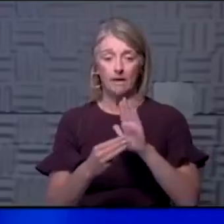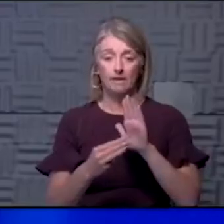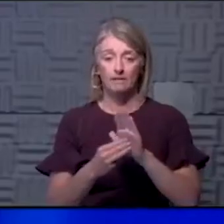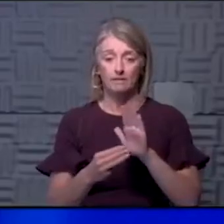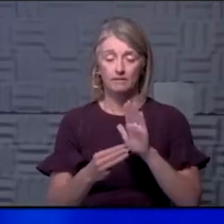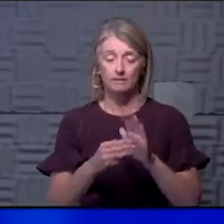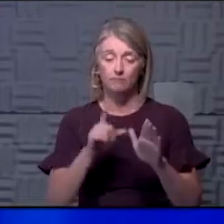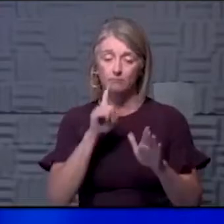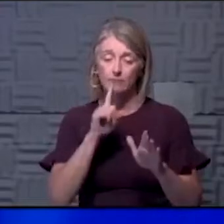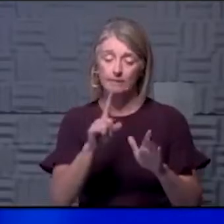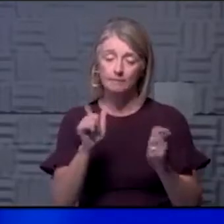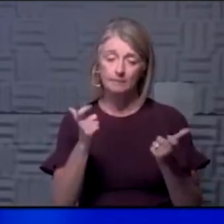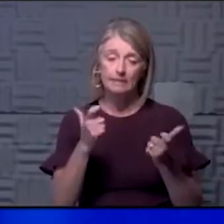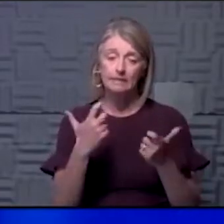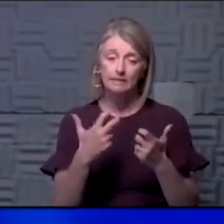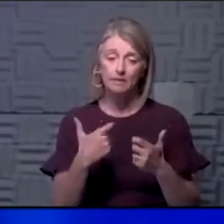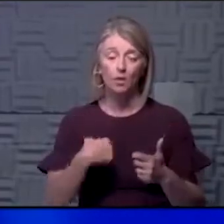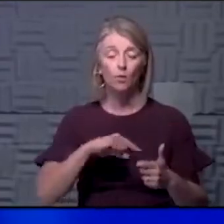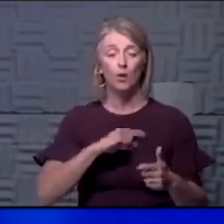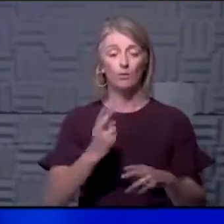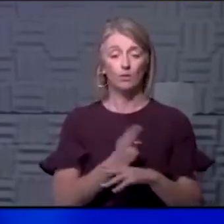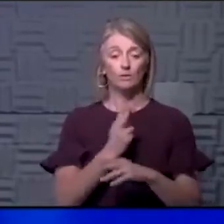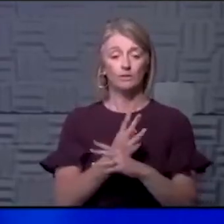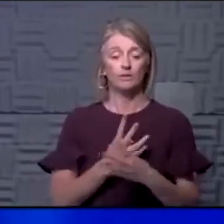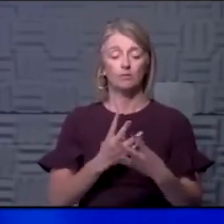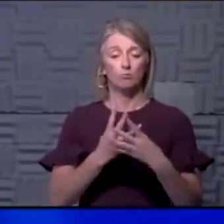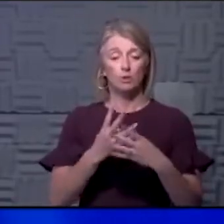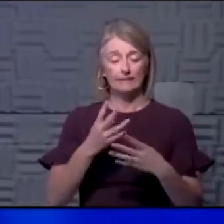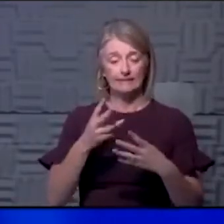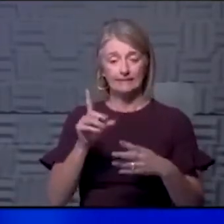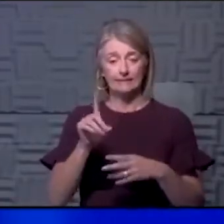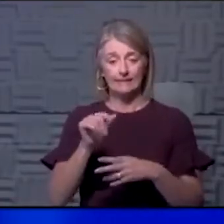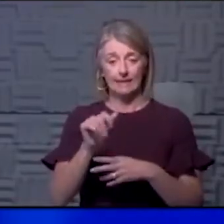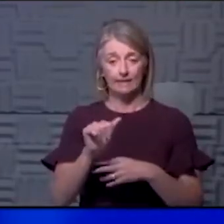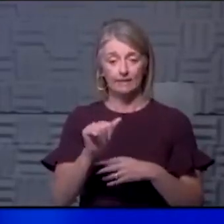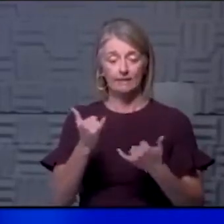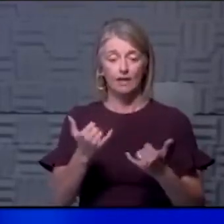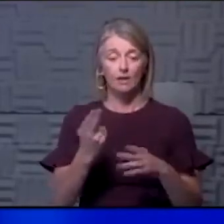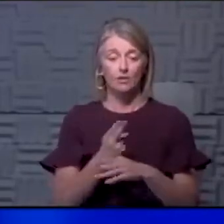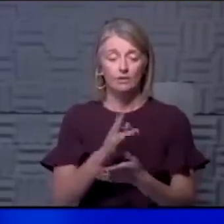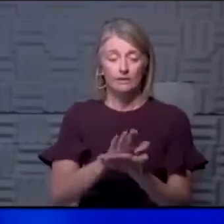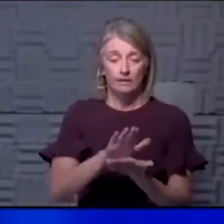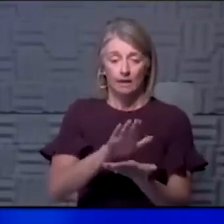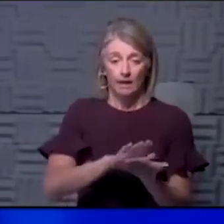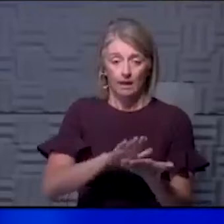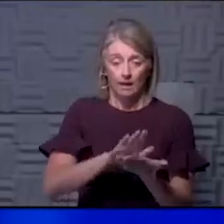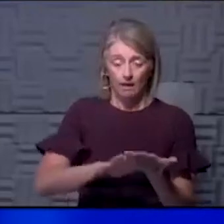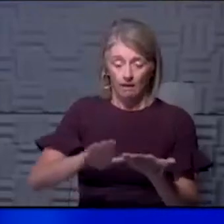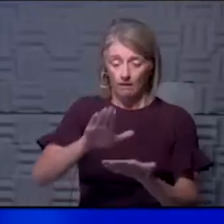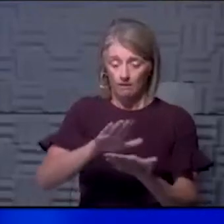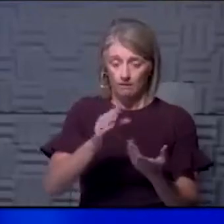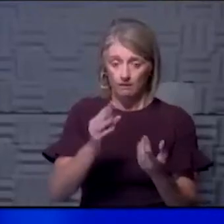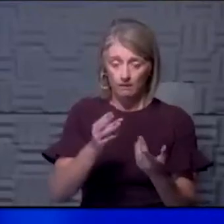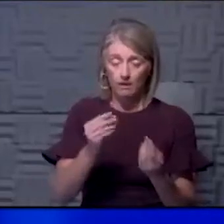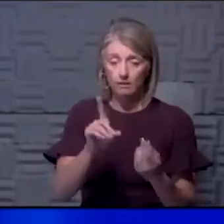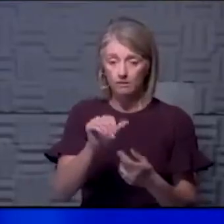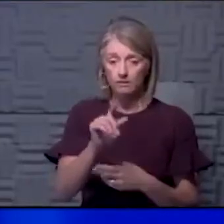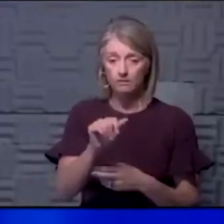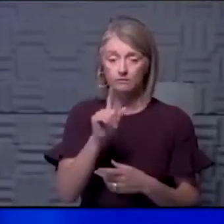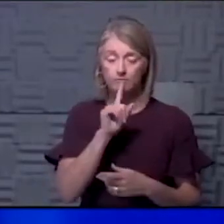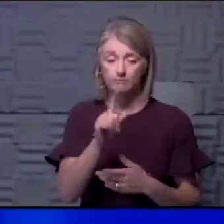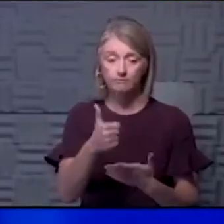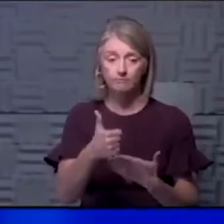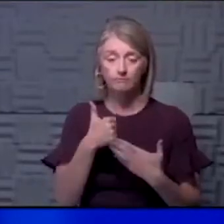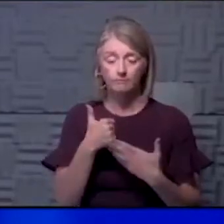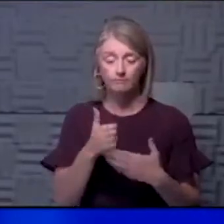had a model, but we just were using prison data to help us figure out the dynamics. Now we're actually using campus data, which is a huge win. A couple of